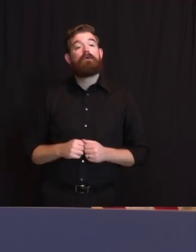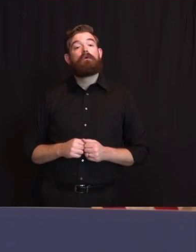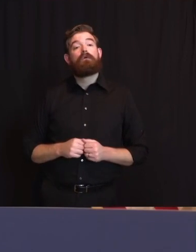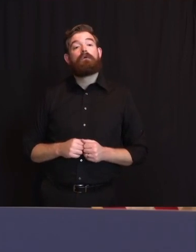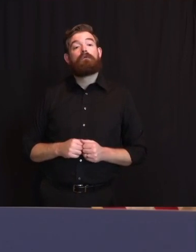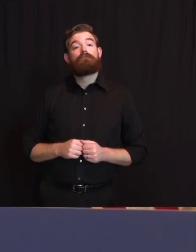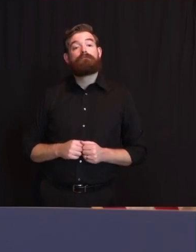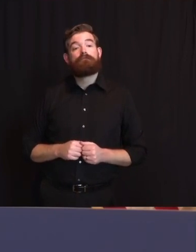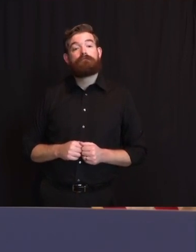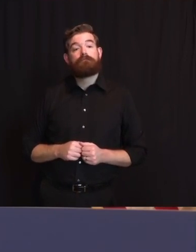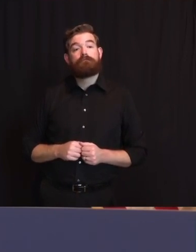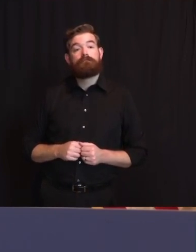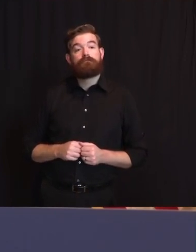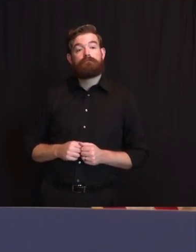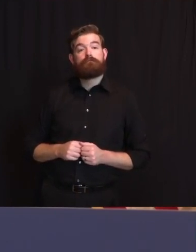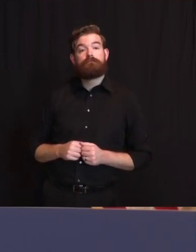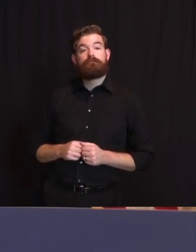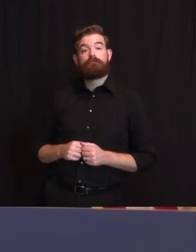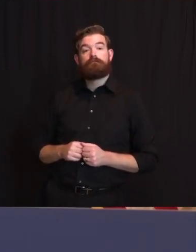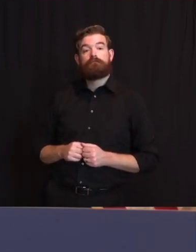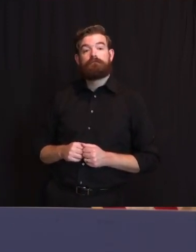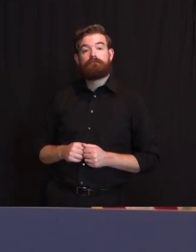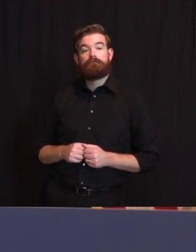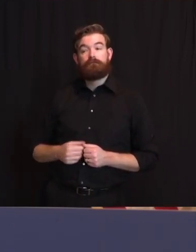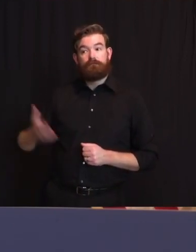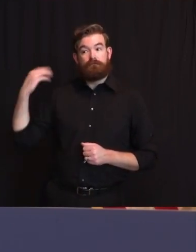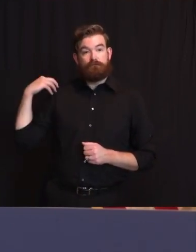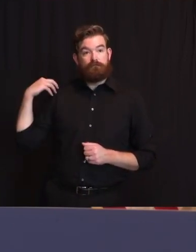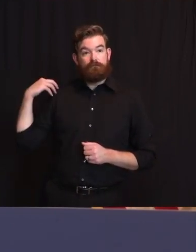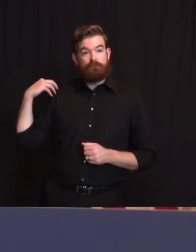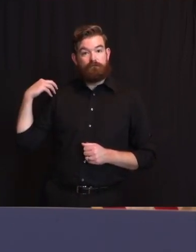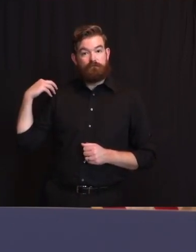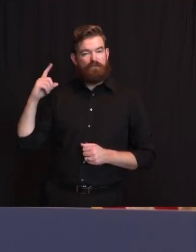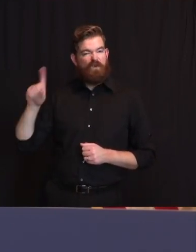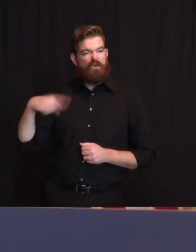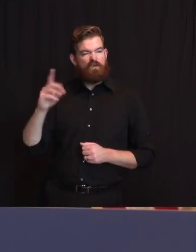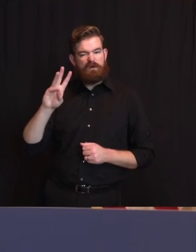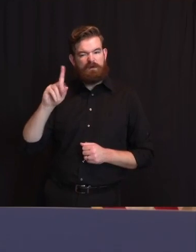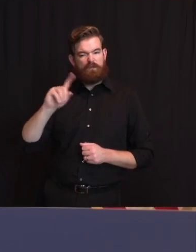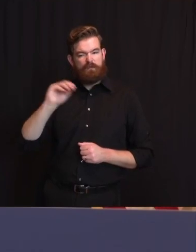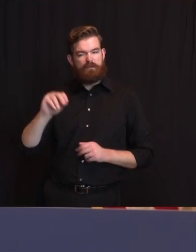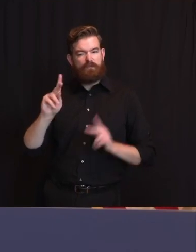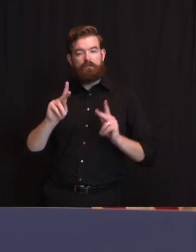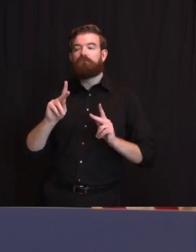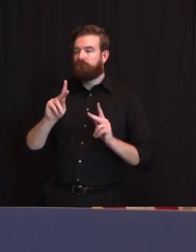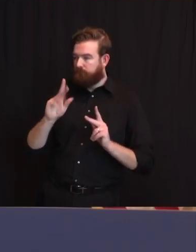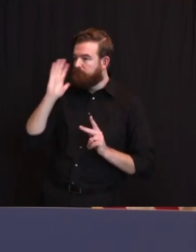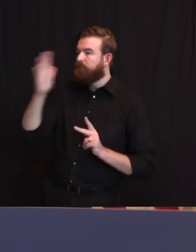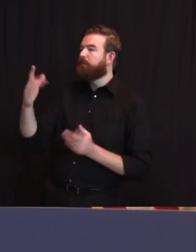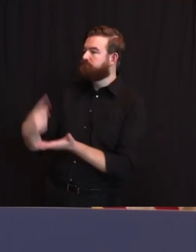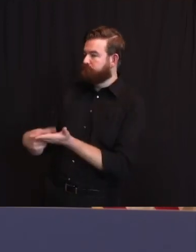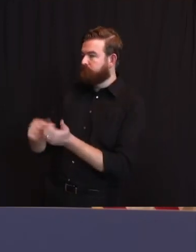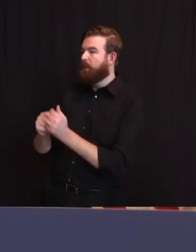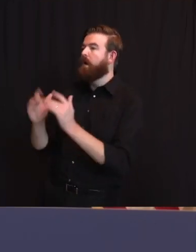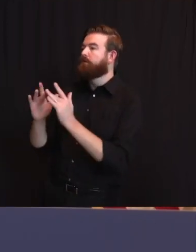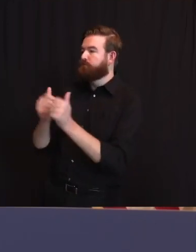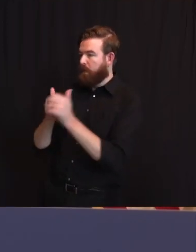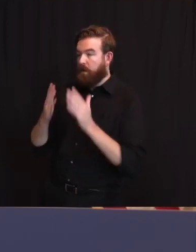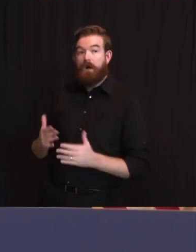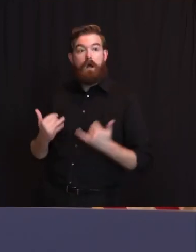at the start of August. However, the number of people who do not answer the call has consistently hovered